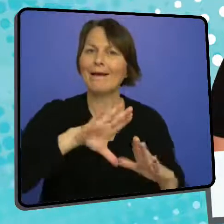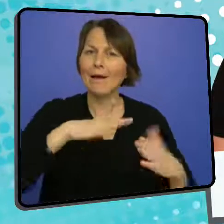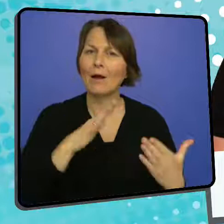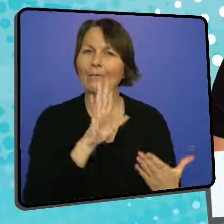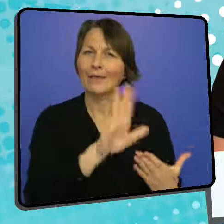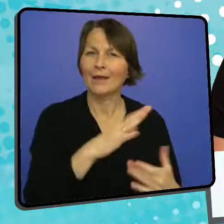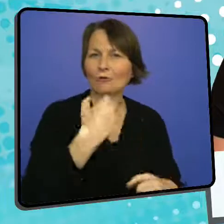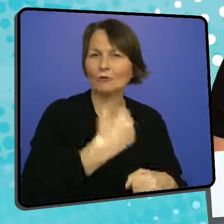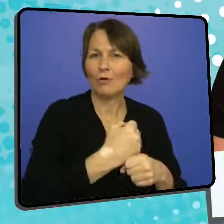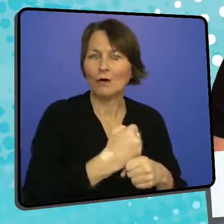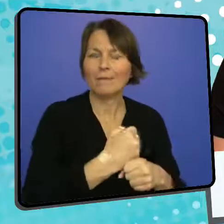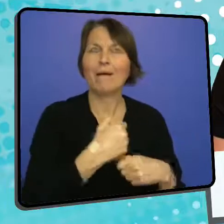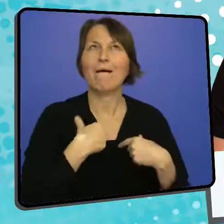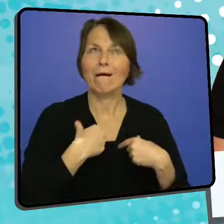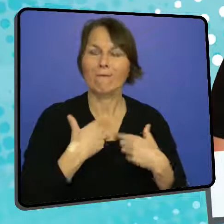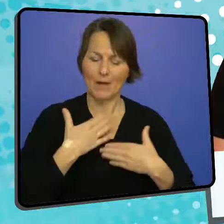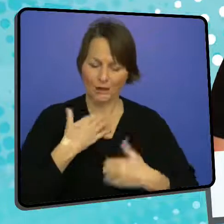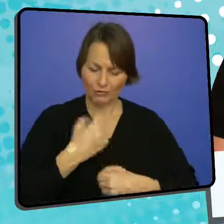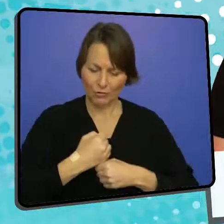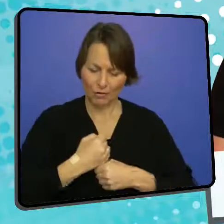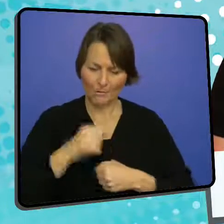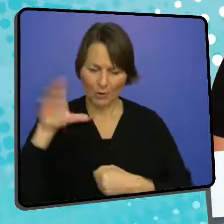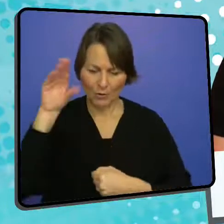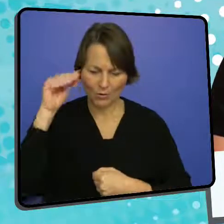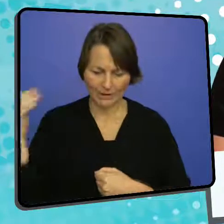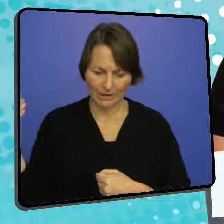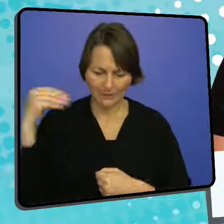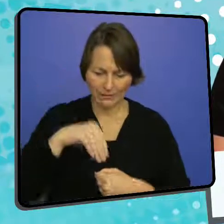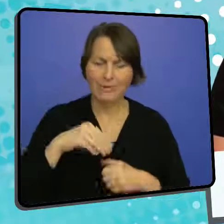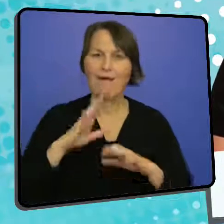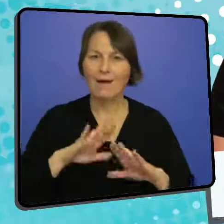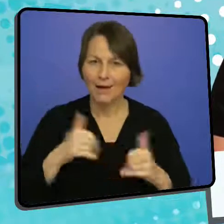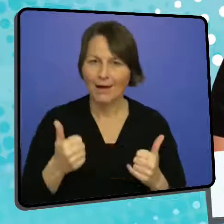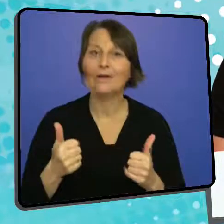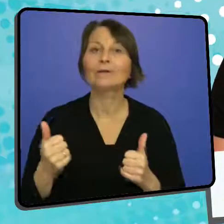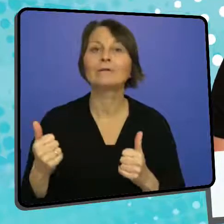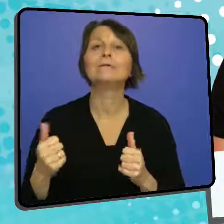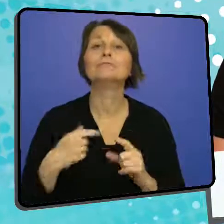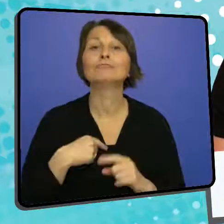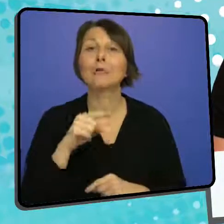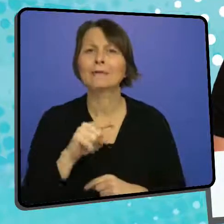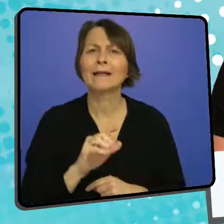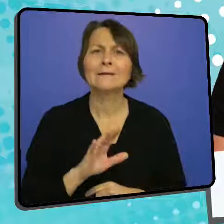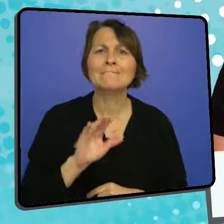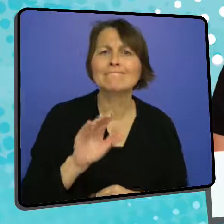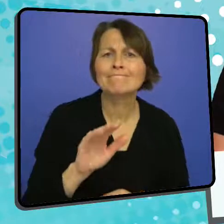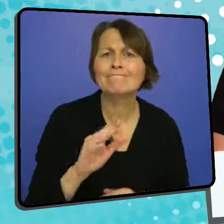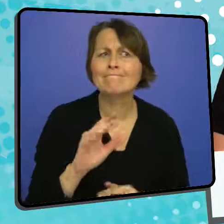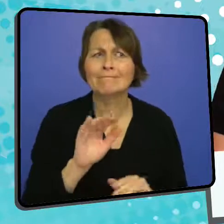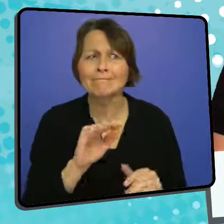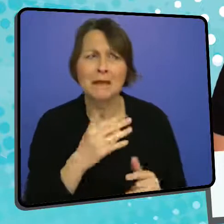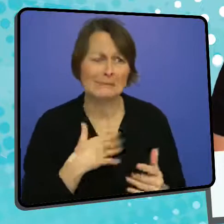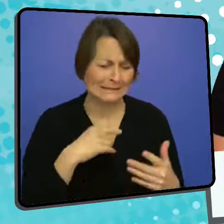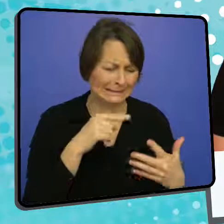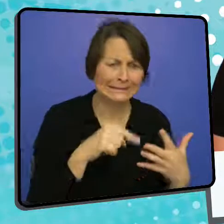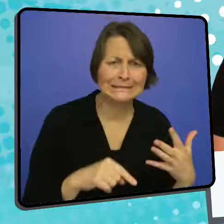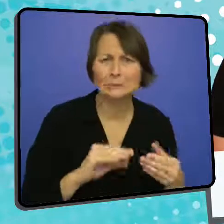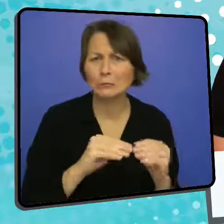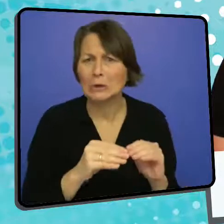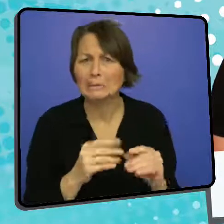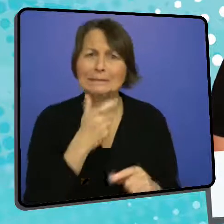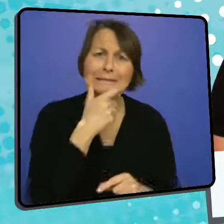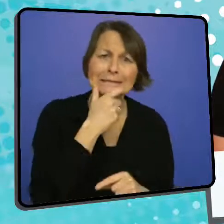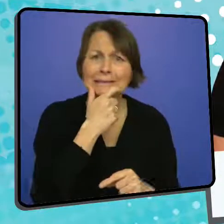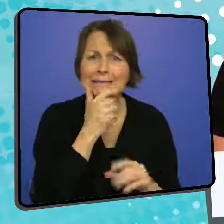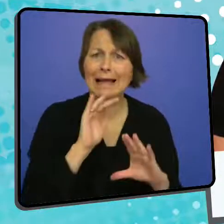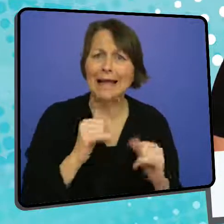on how to best go about doing that. And they come to you with their challenges or their work problems or how